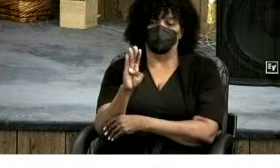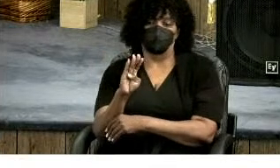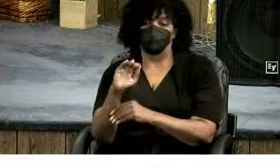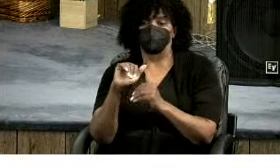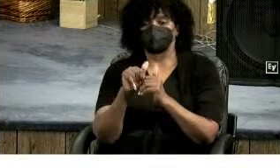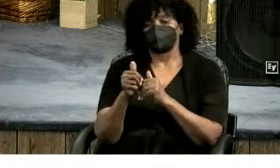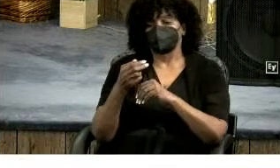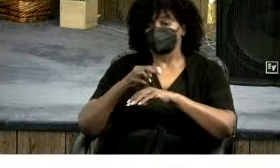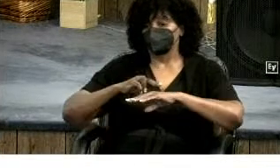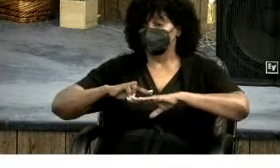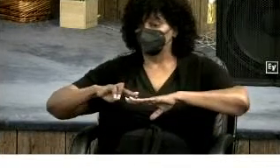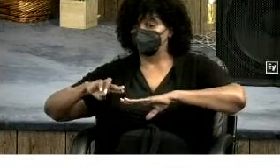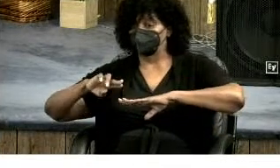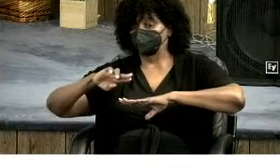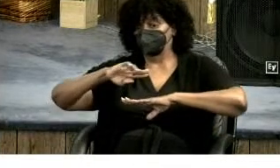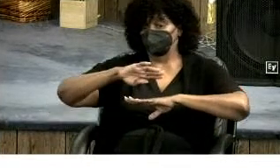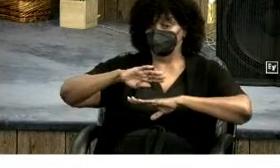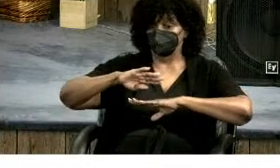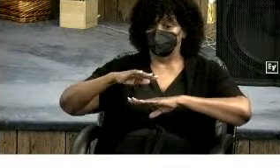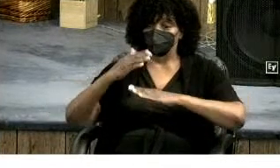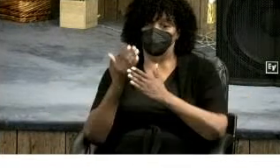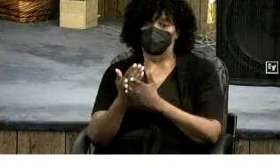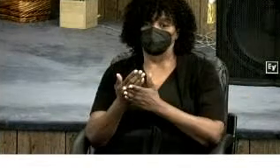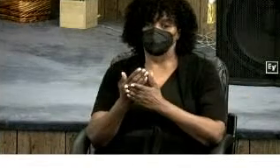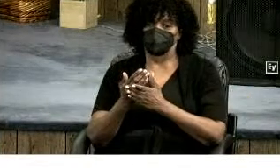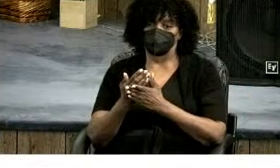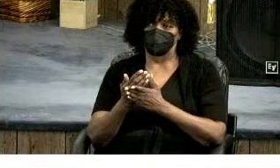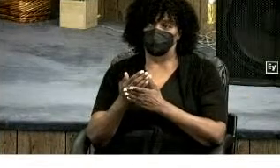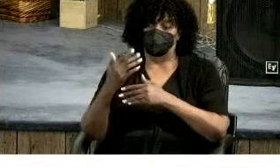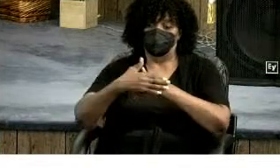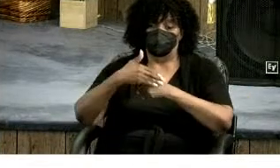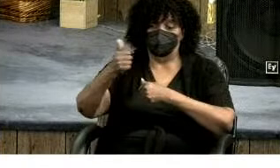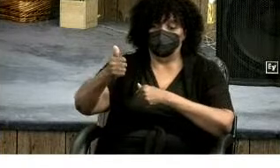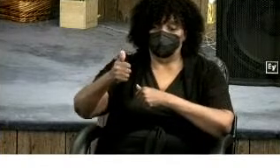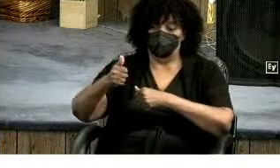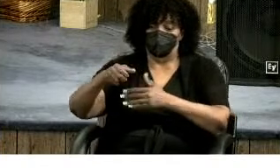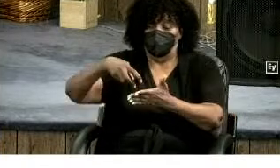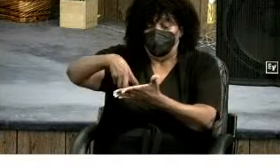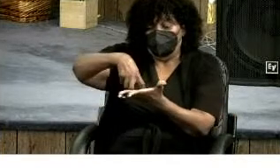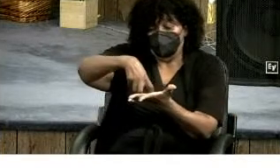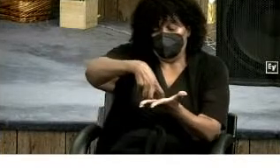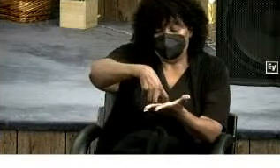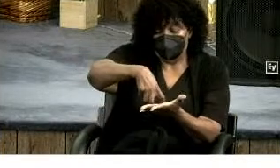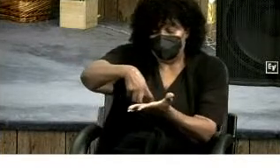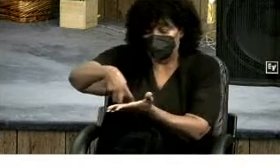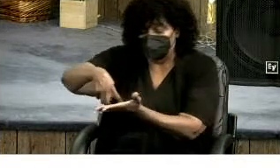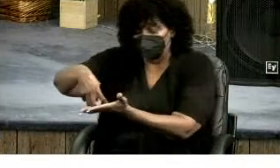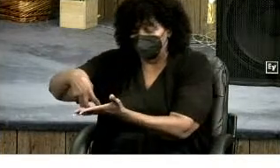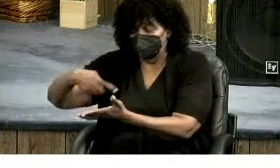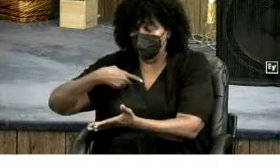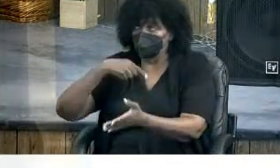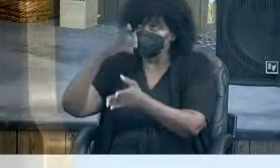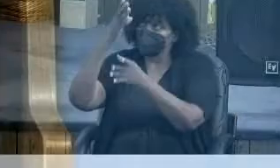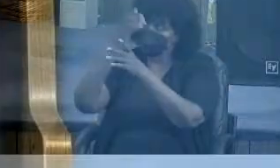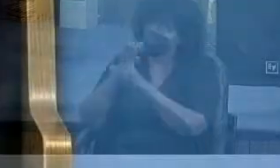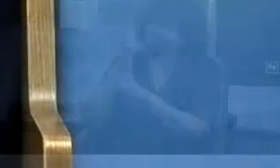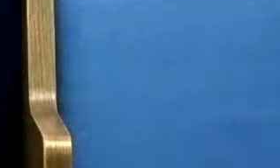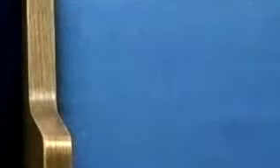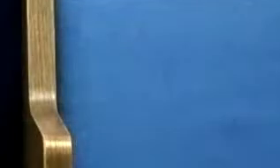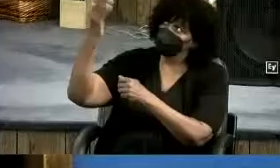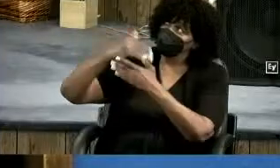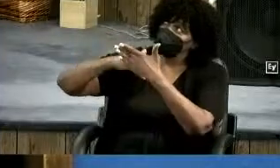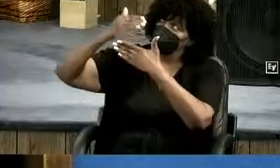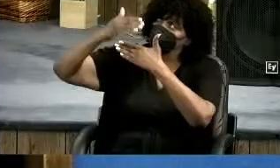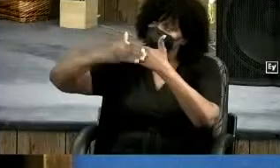how to come up. A preacher whose call is always going down on his knees and saying, "God, I trust you beyond